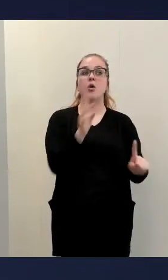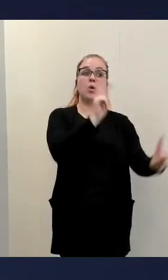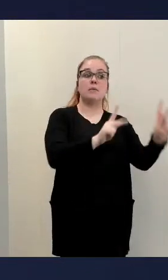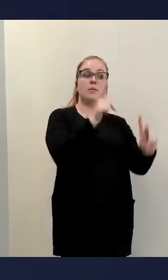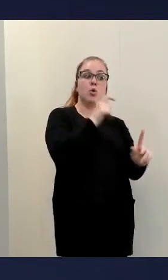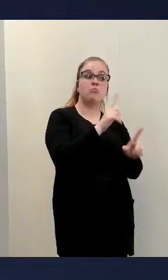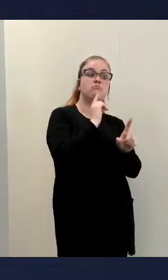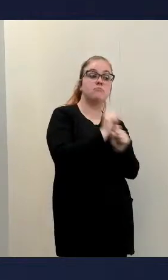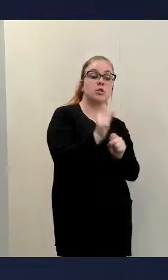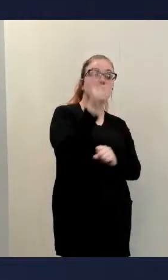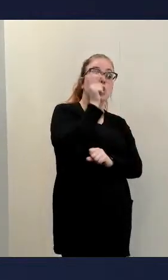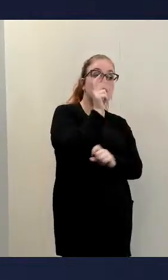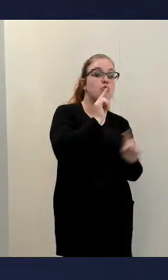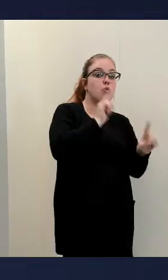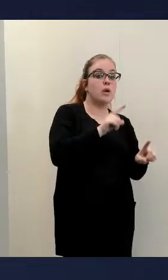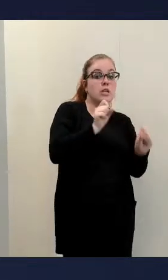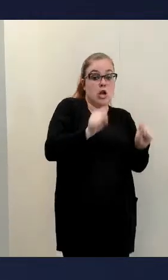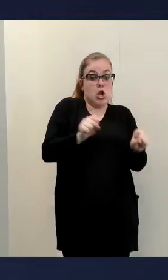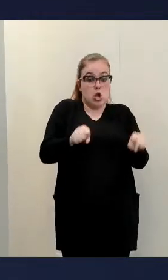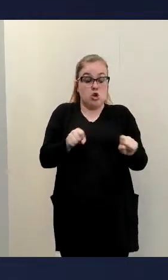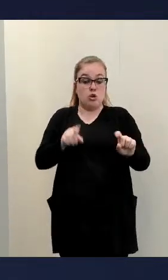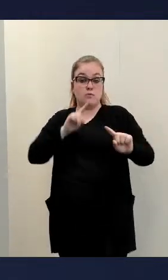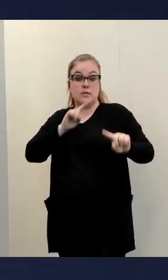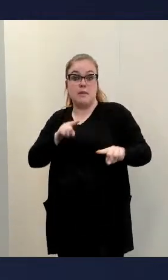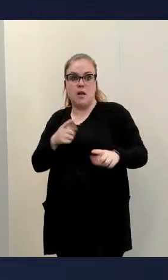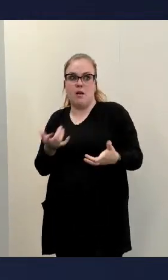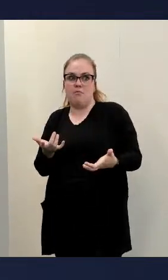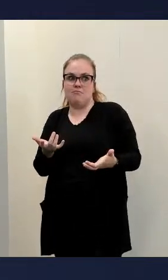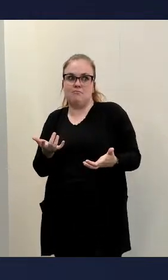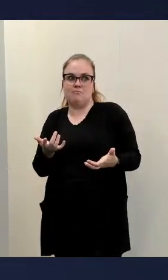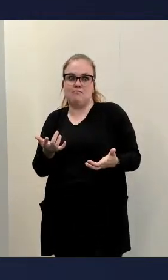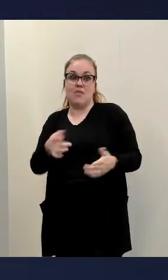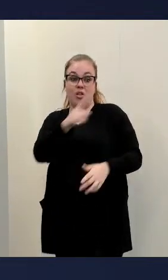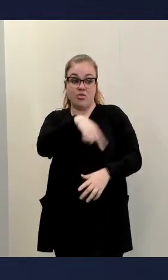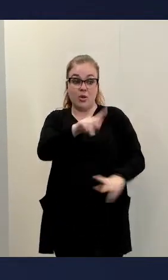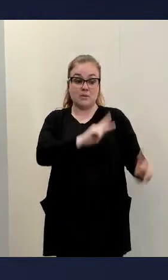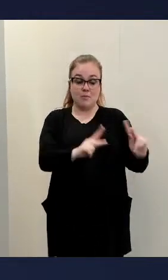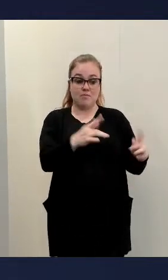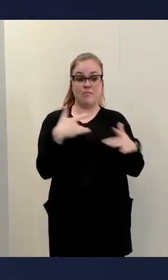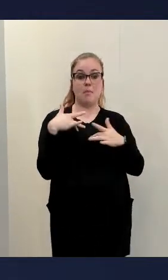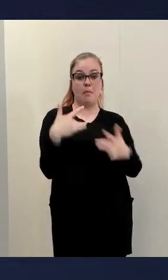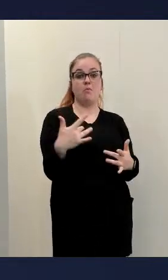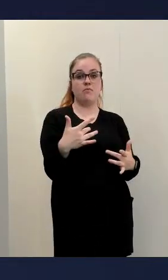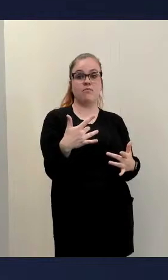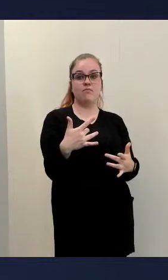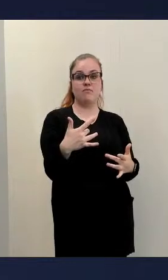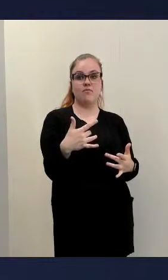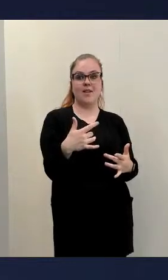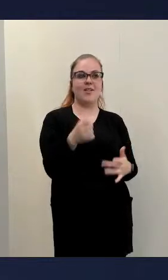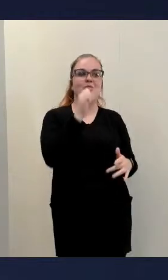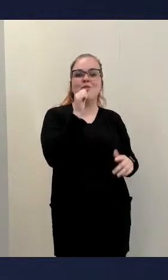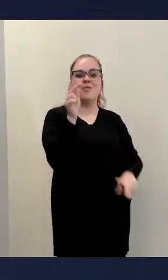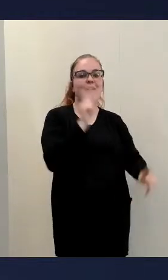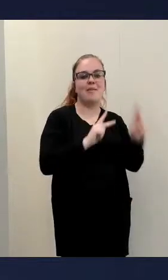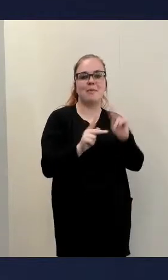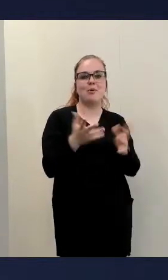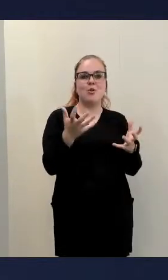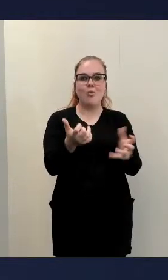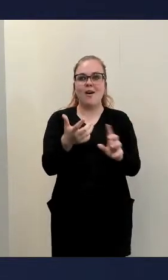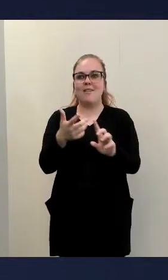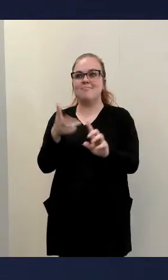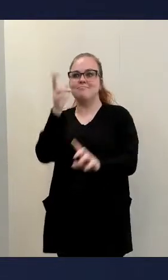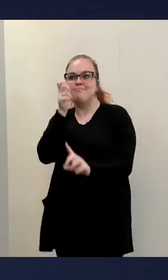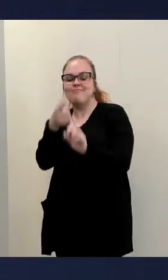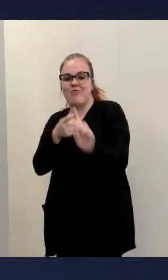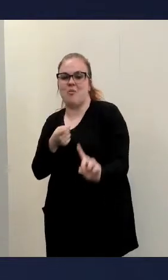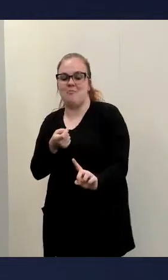question and have the ability to respond tend to respond. Those folks generally are not the people that you want to hear